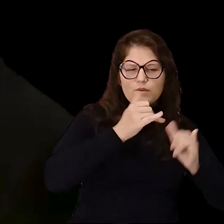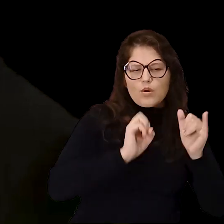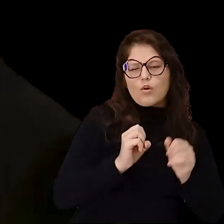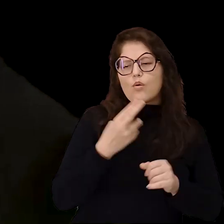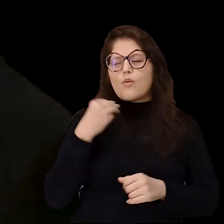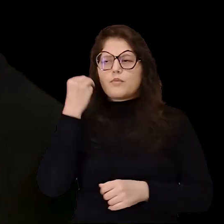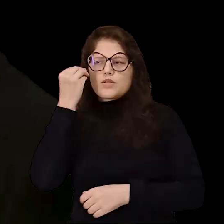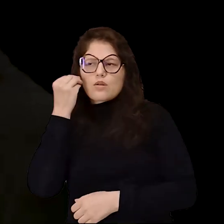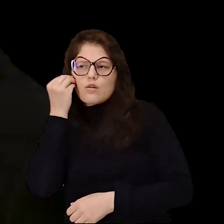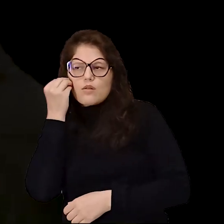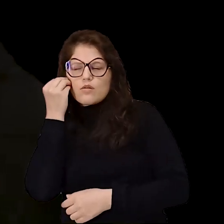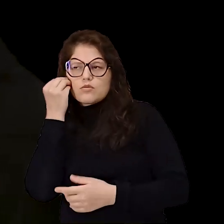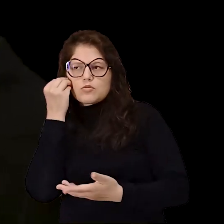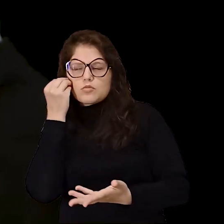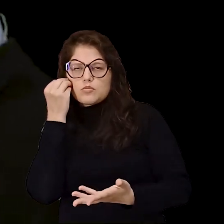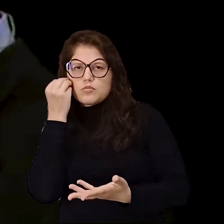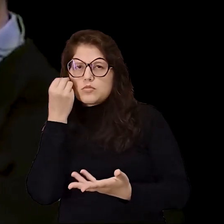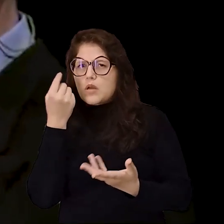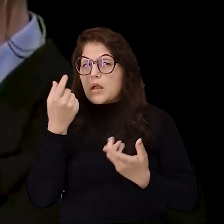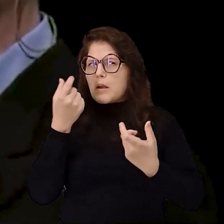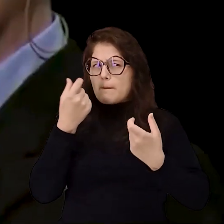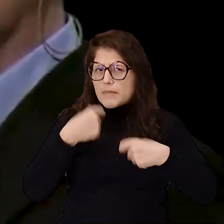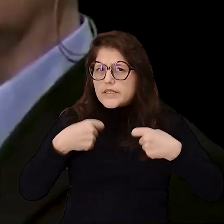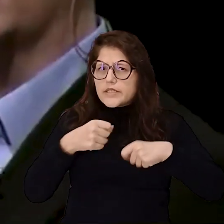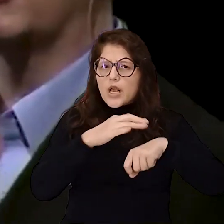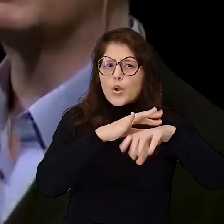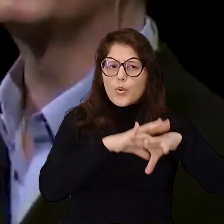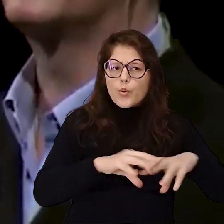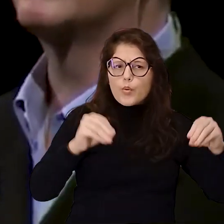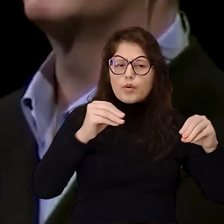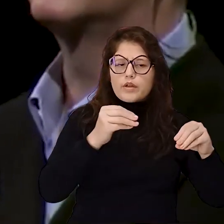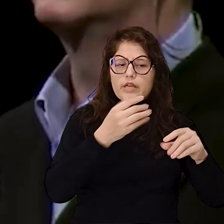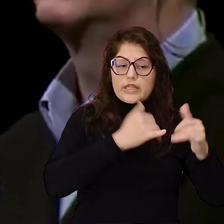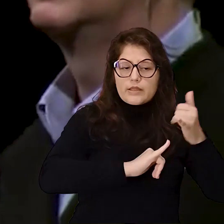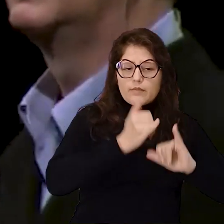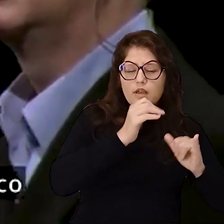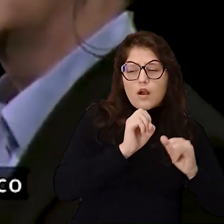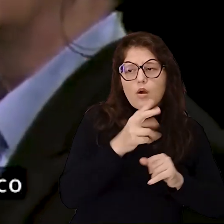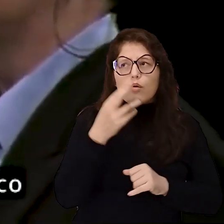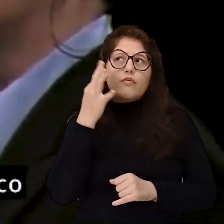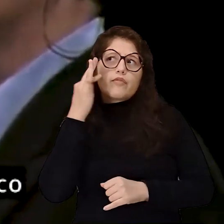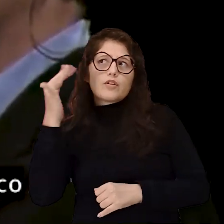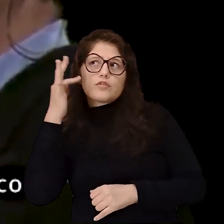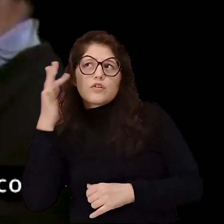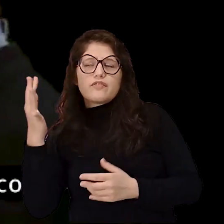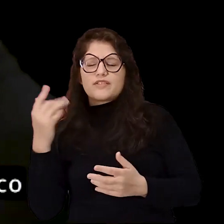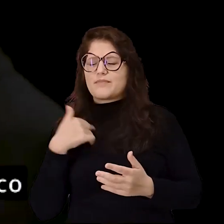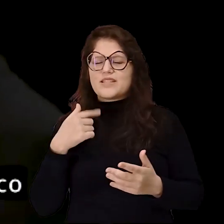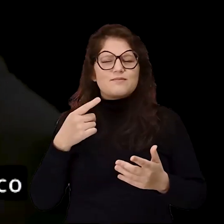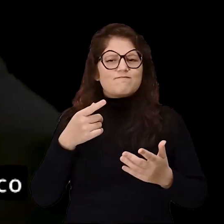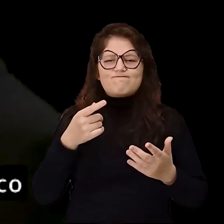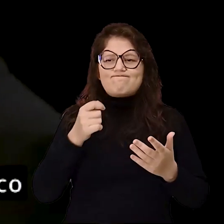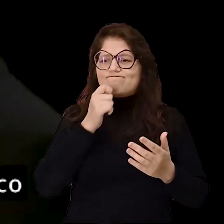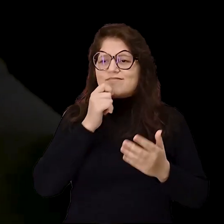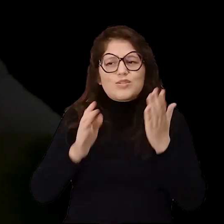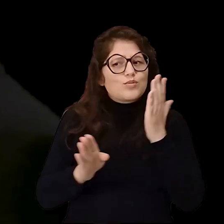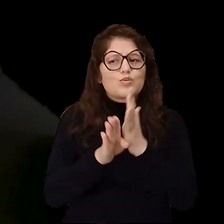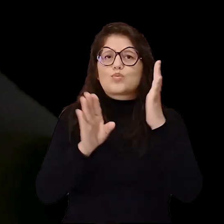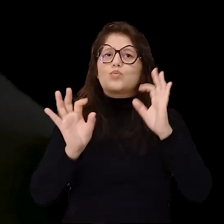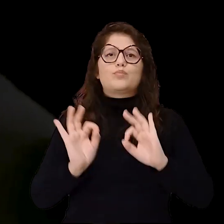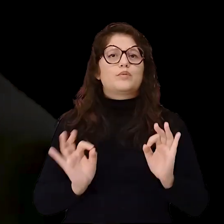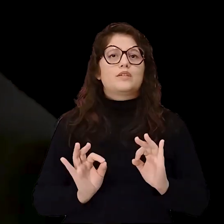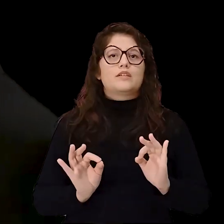understood I would have to be on medication and in therapy forever. And I thought, but is it a chemical problem